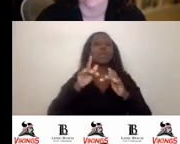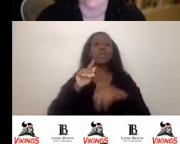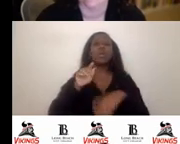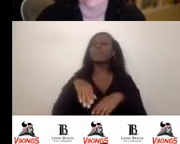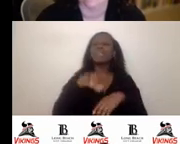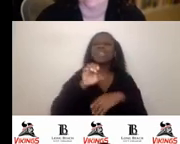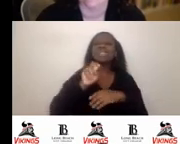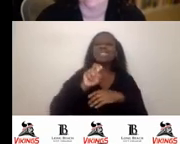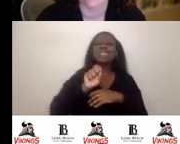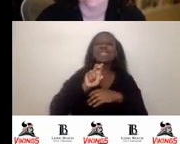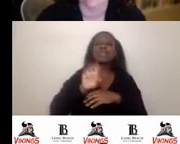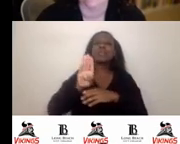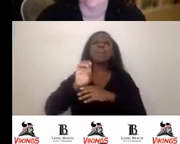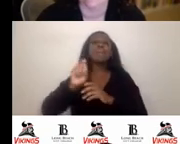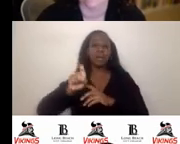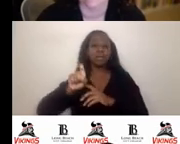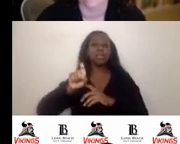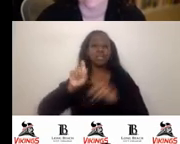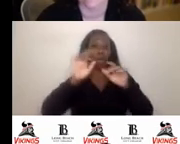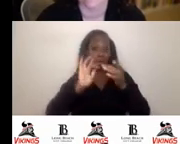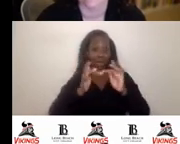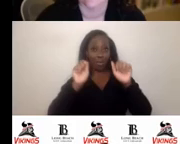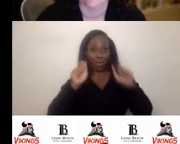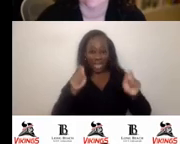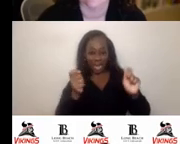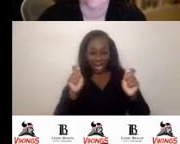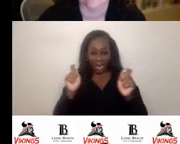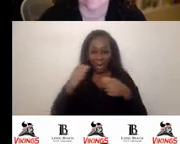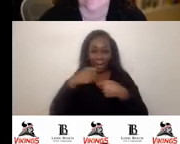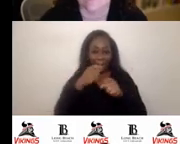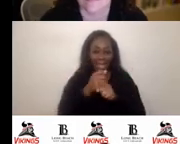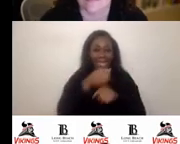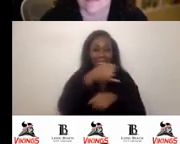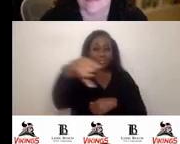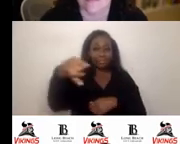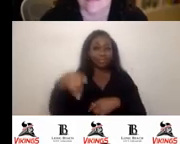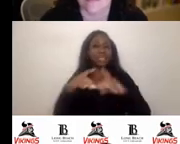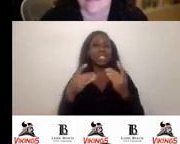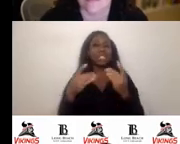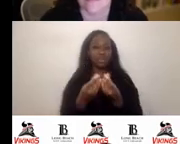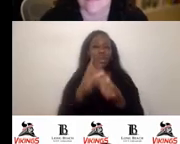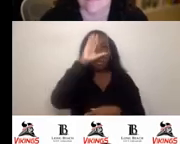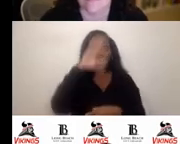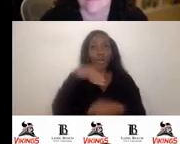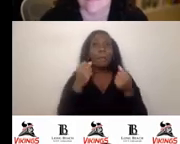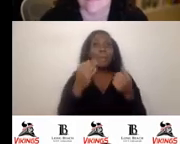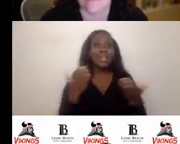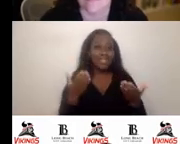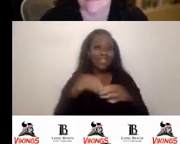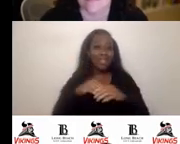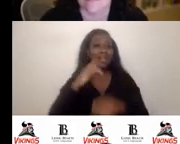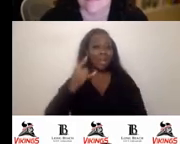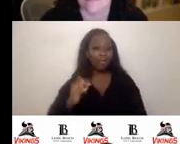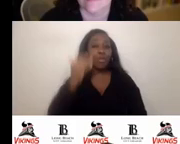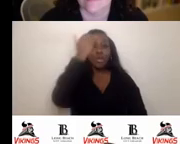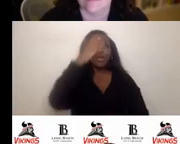create districts. We know a lot of folks here in California are familiar with census tracts, and those are our larger geography. And again,